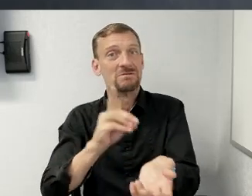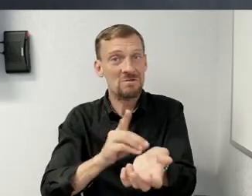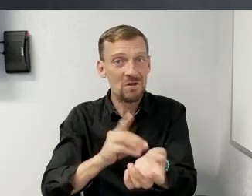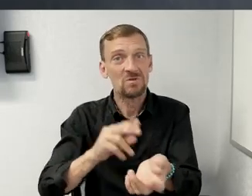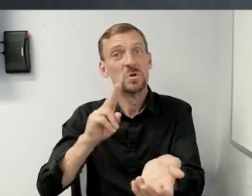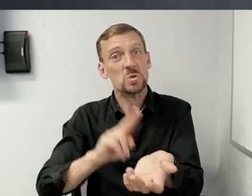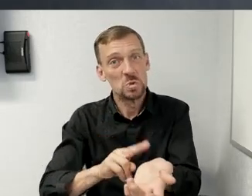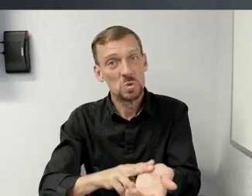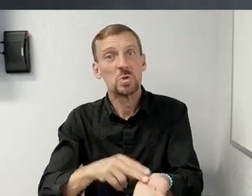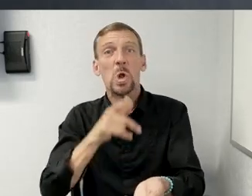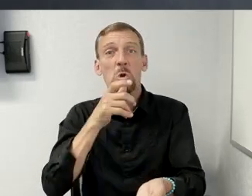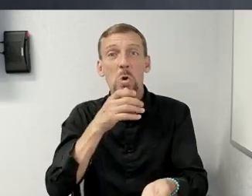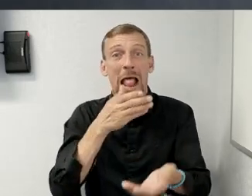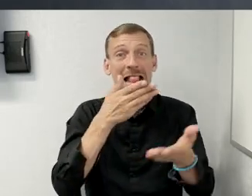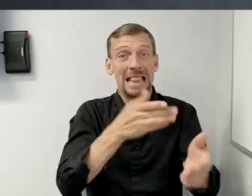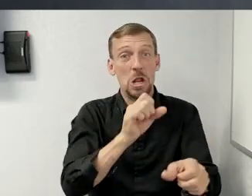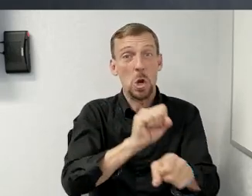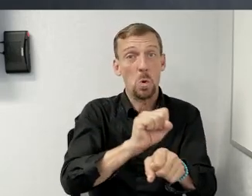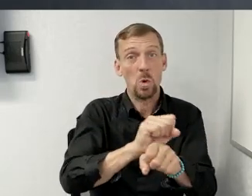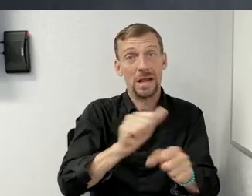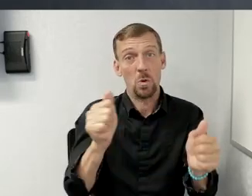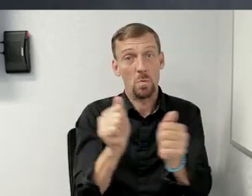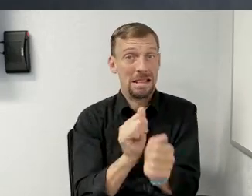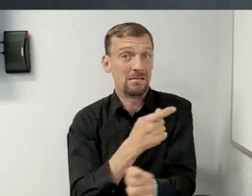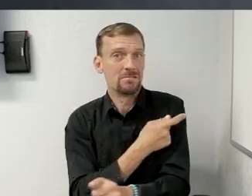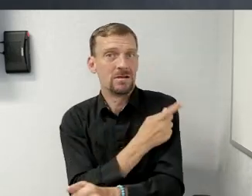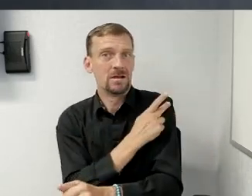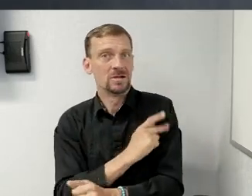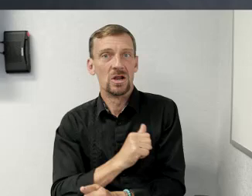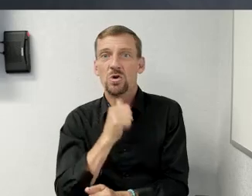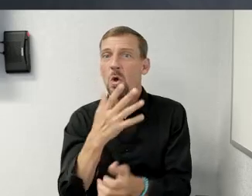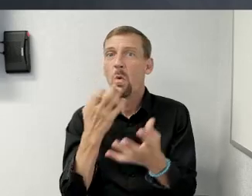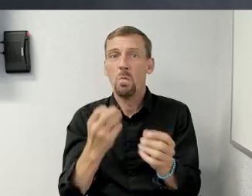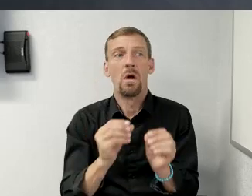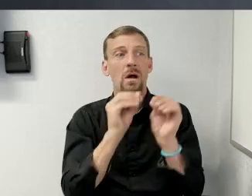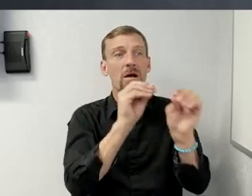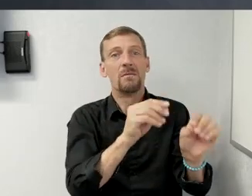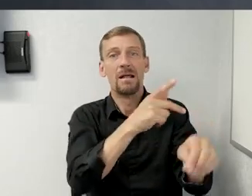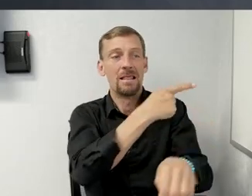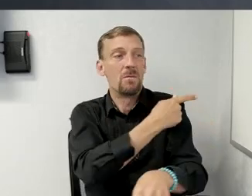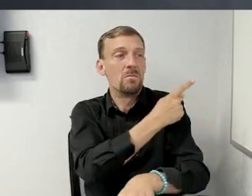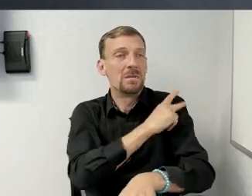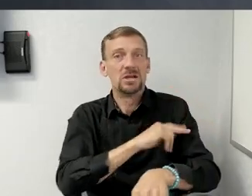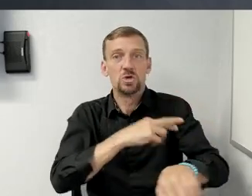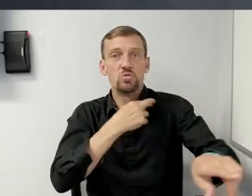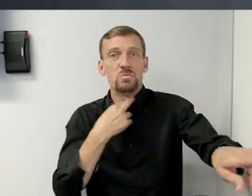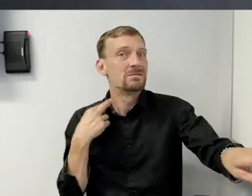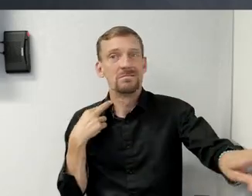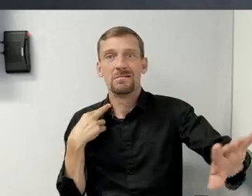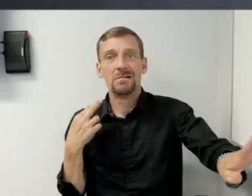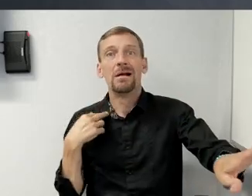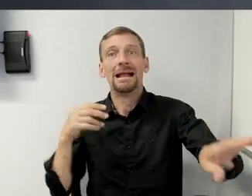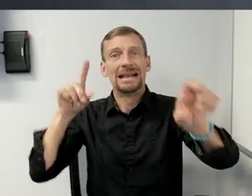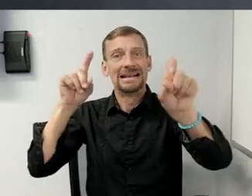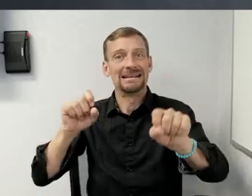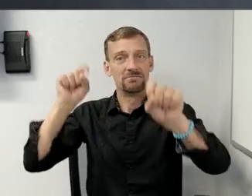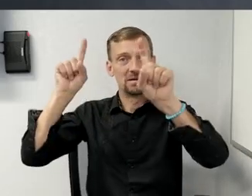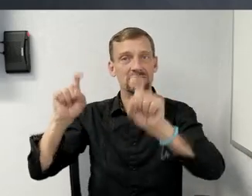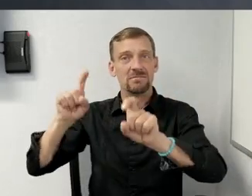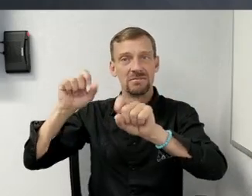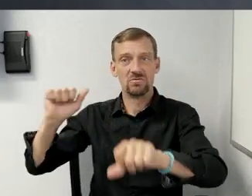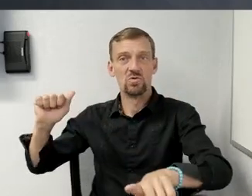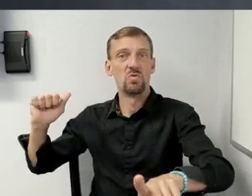who are taking care of patients, we don't want to put patients at risk. So we needed to have the ability